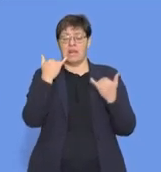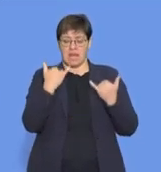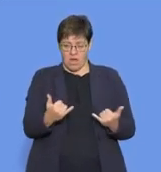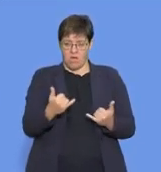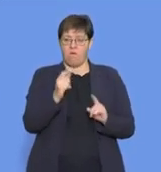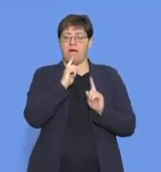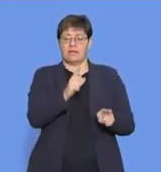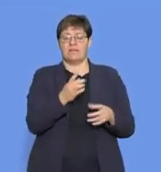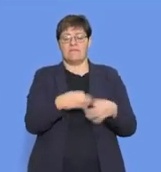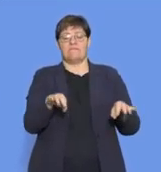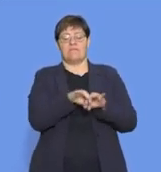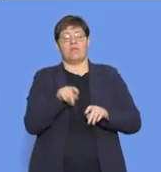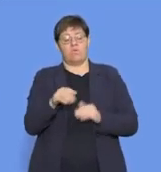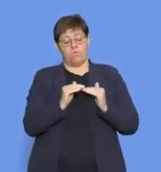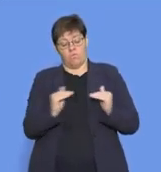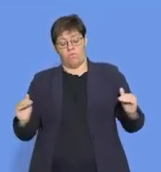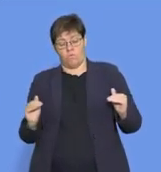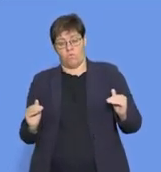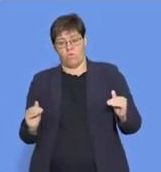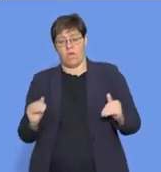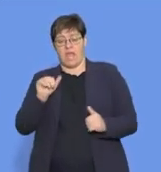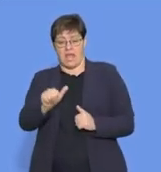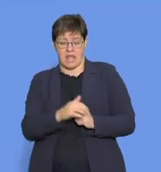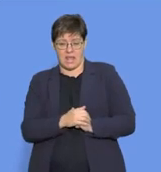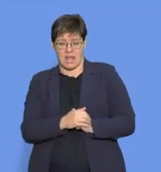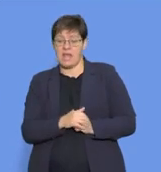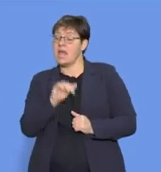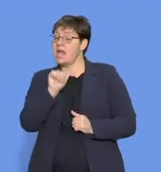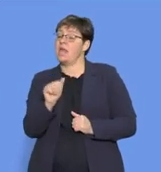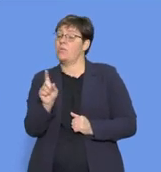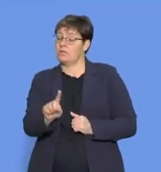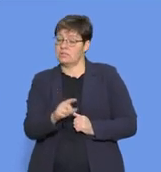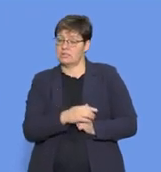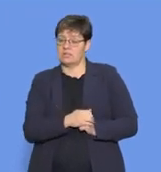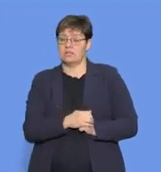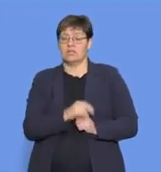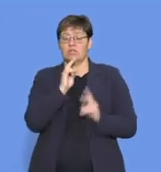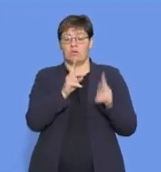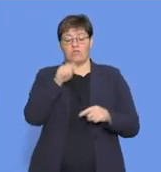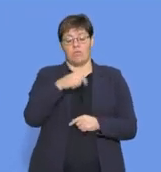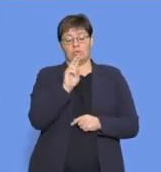and now you have the value for the length of the side A. So A will now be